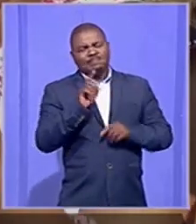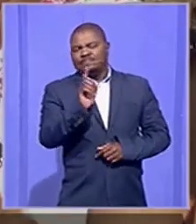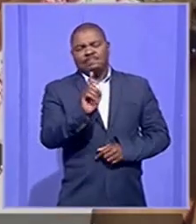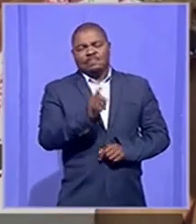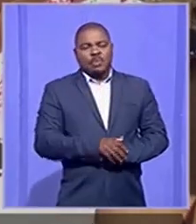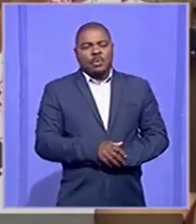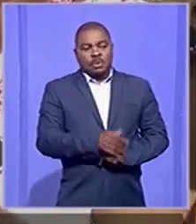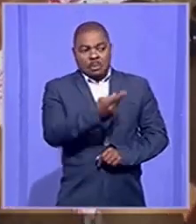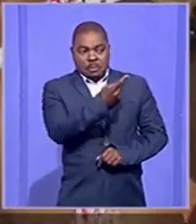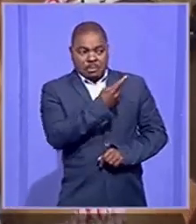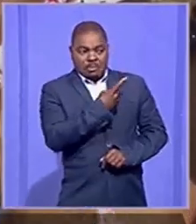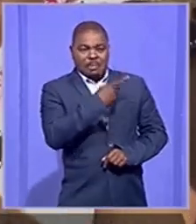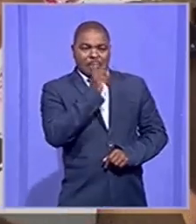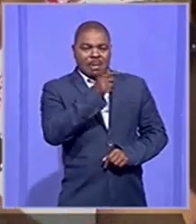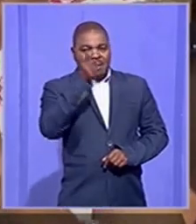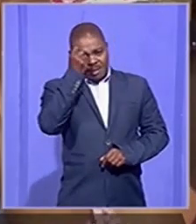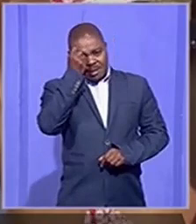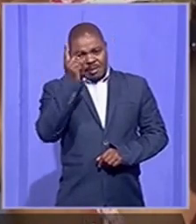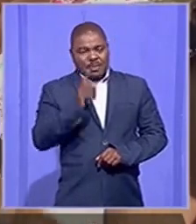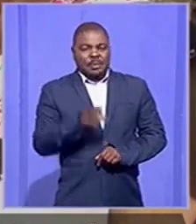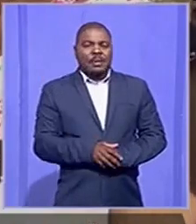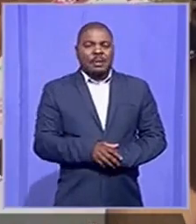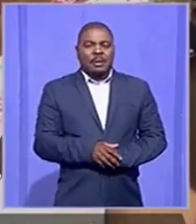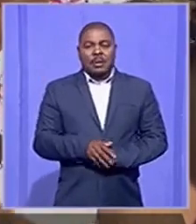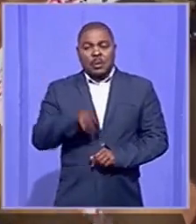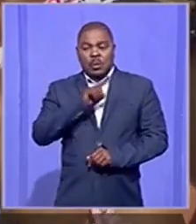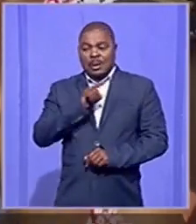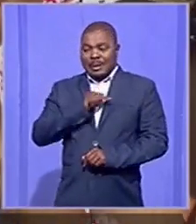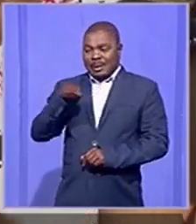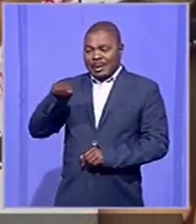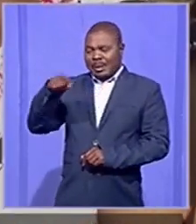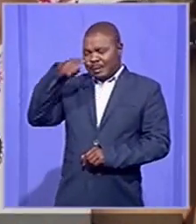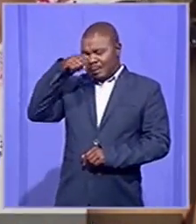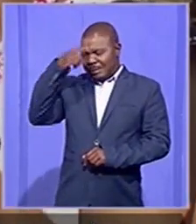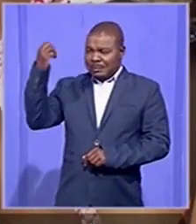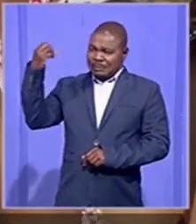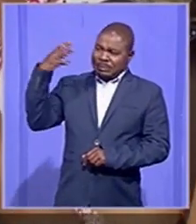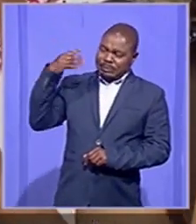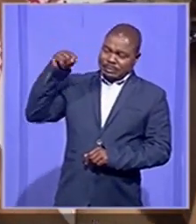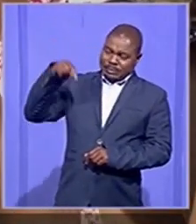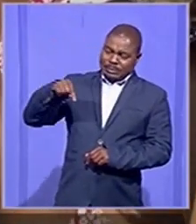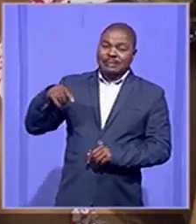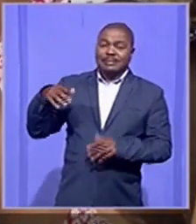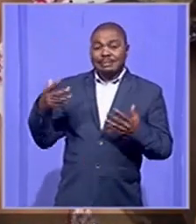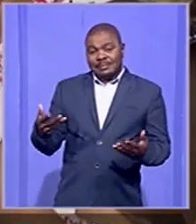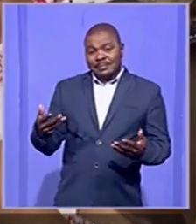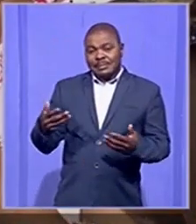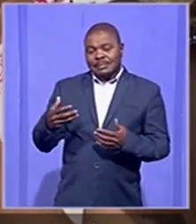should just understand, as a result of the heat, the Deputy President has